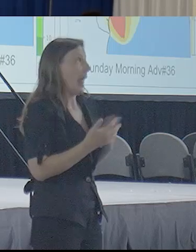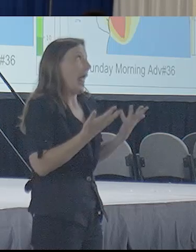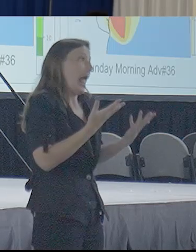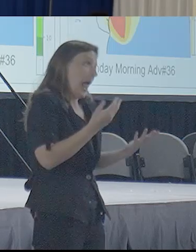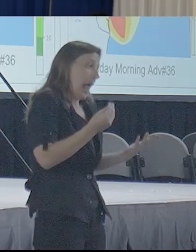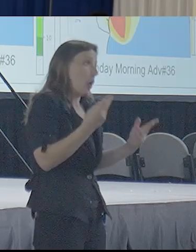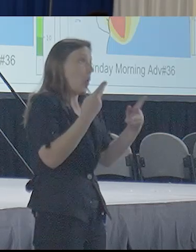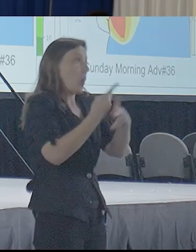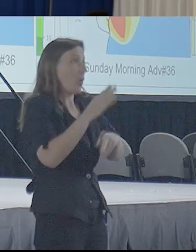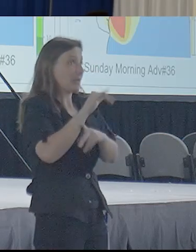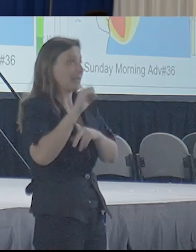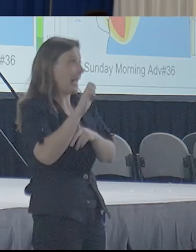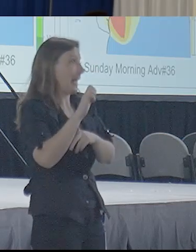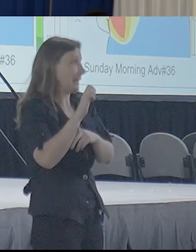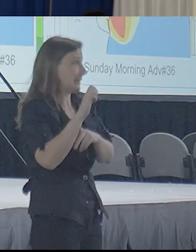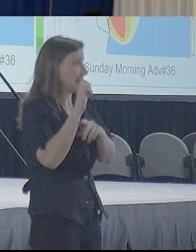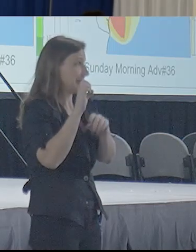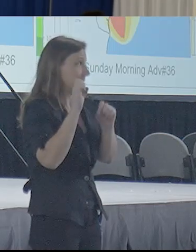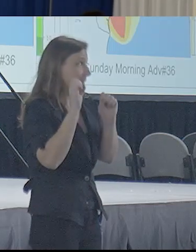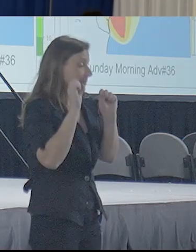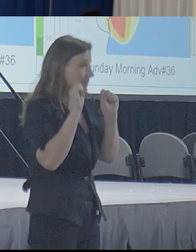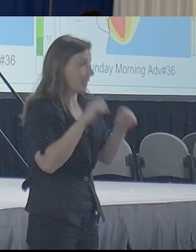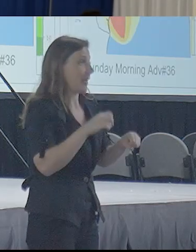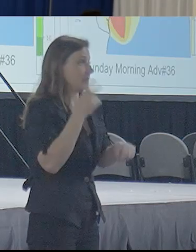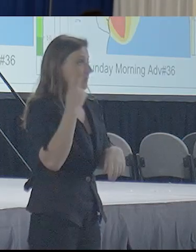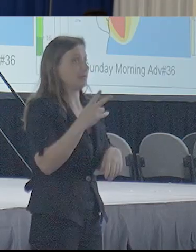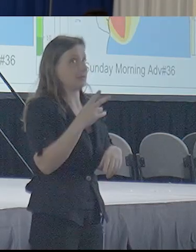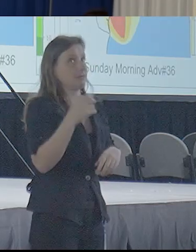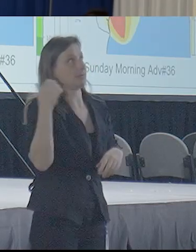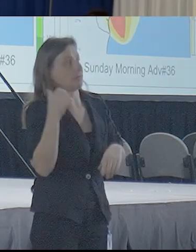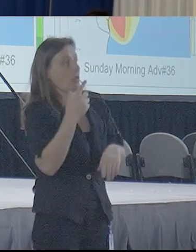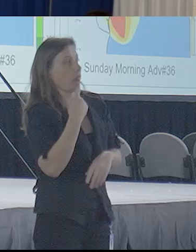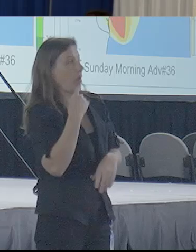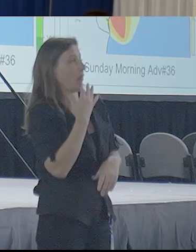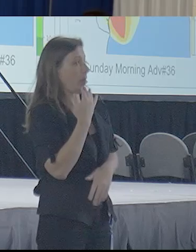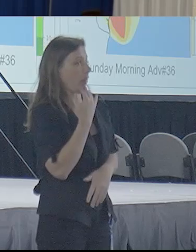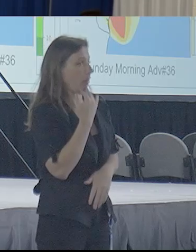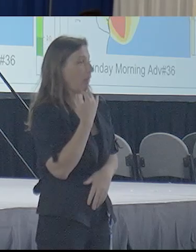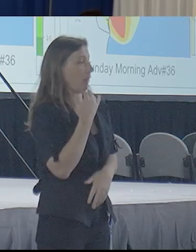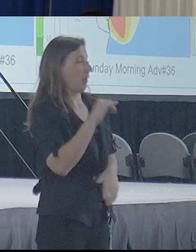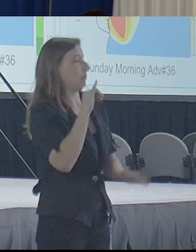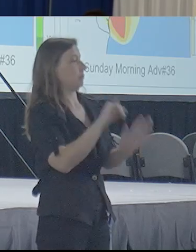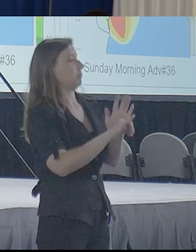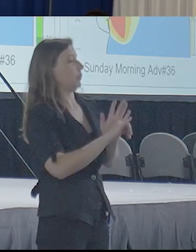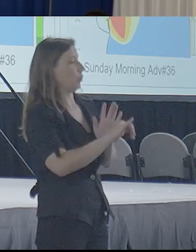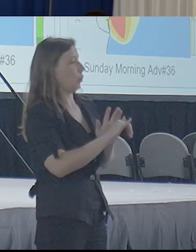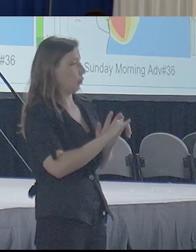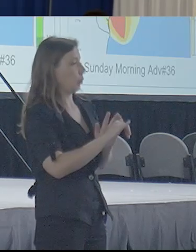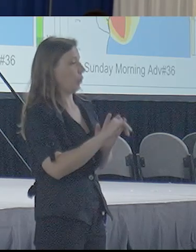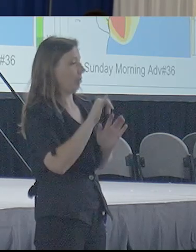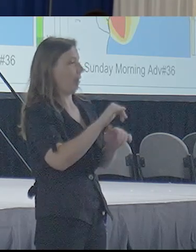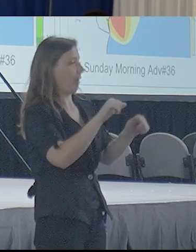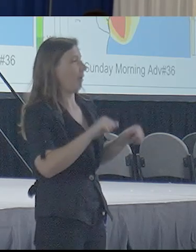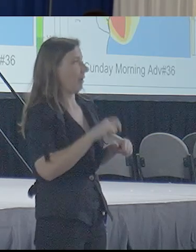scenario, what we call a 10% exceedance, that's the big red color that you see on there, that's saying, okay, what should I prepare